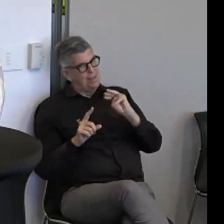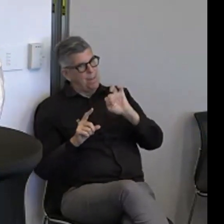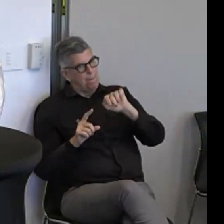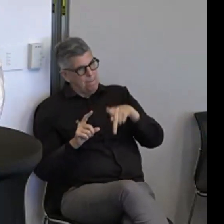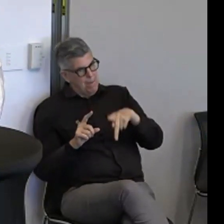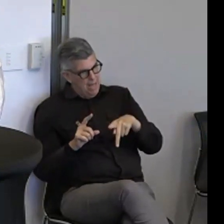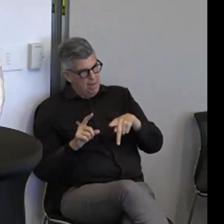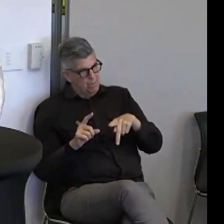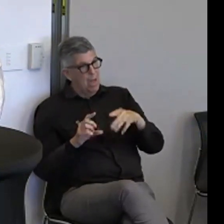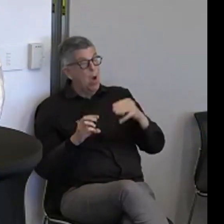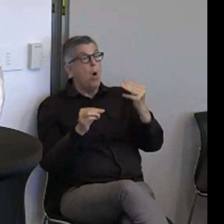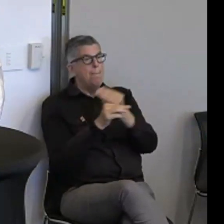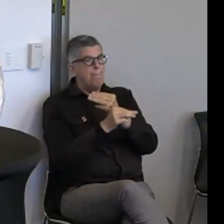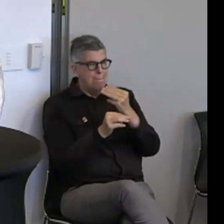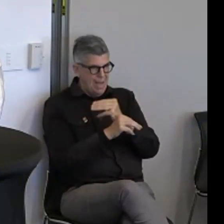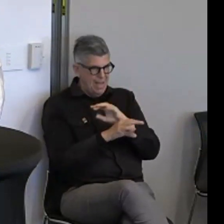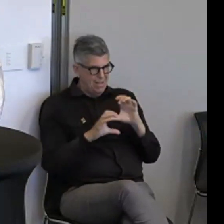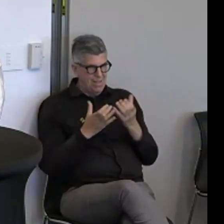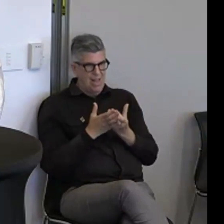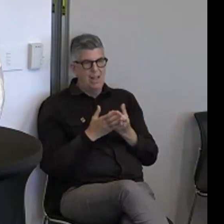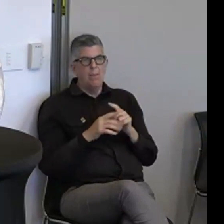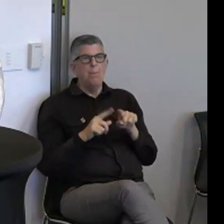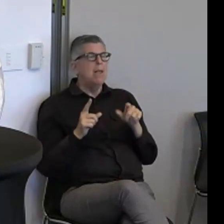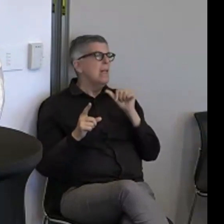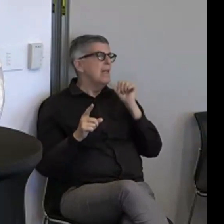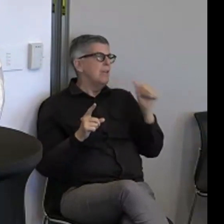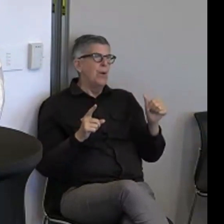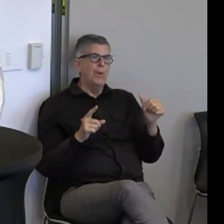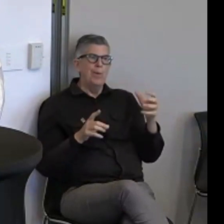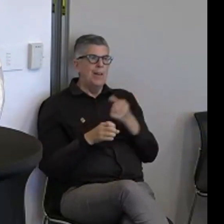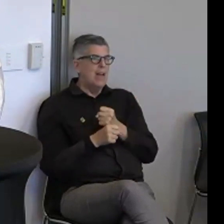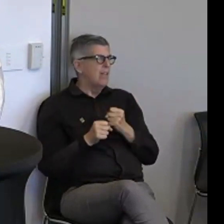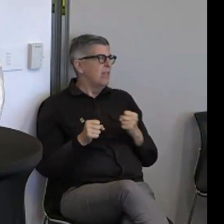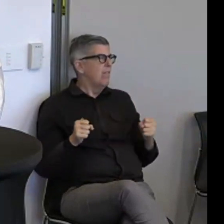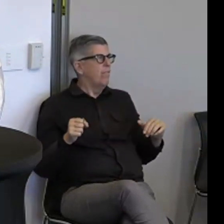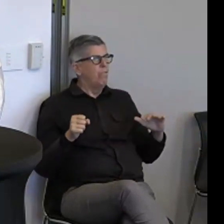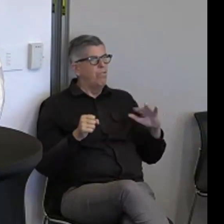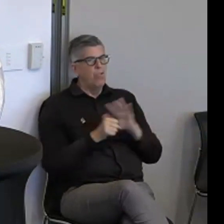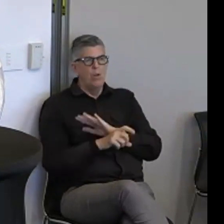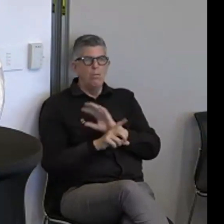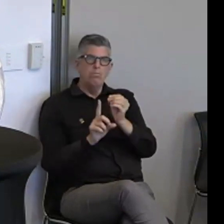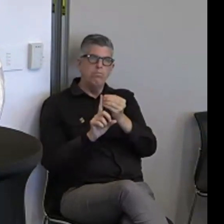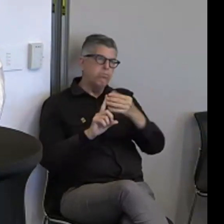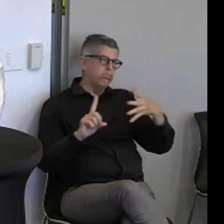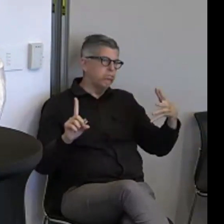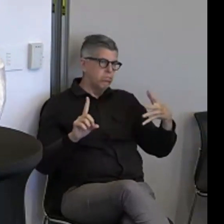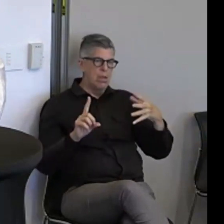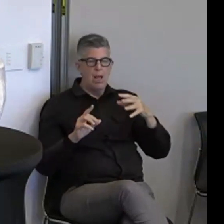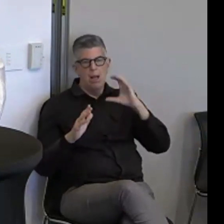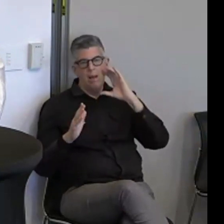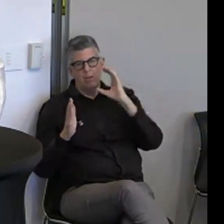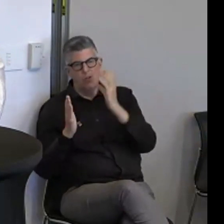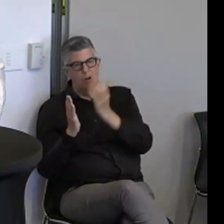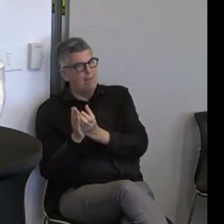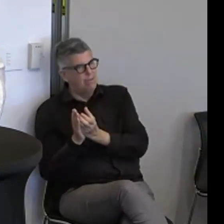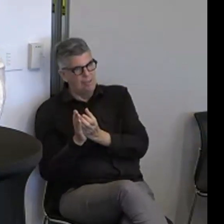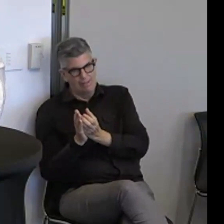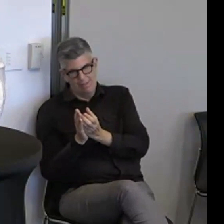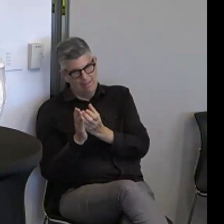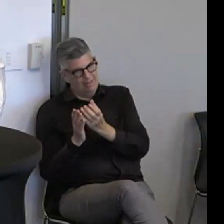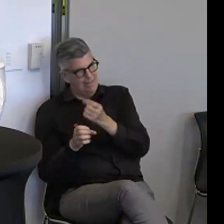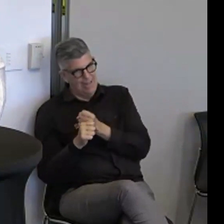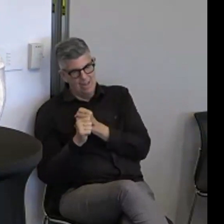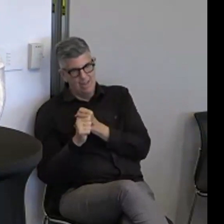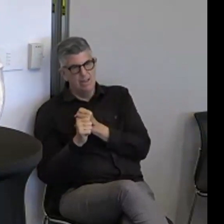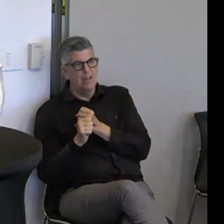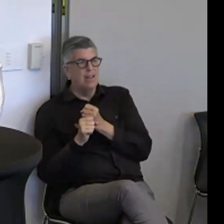in a math class. But they don't get the pervasive experience with graphics that most students get. So you think